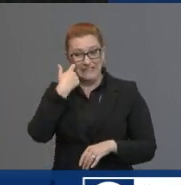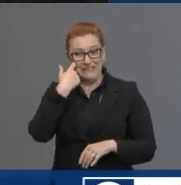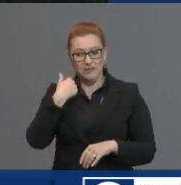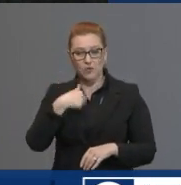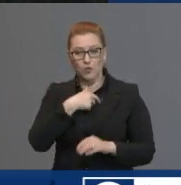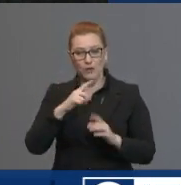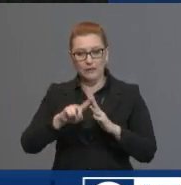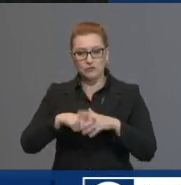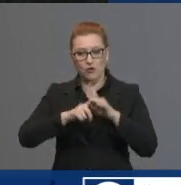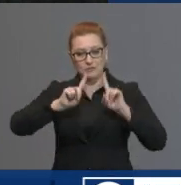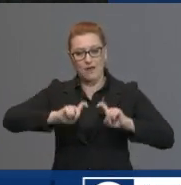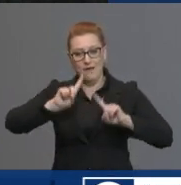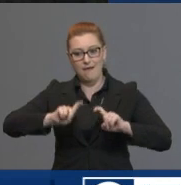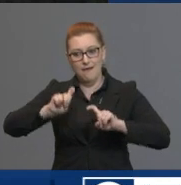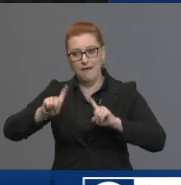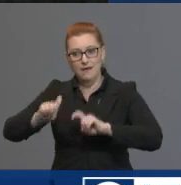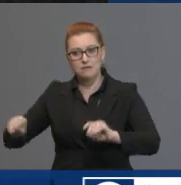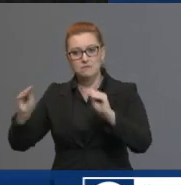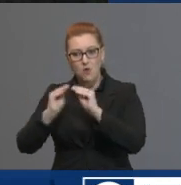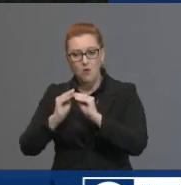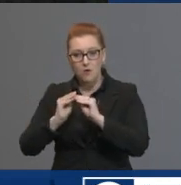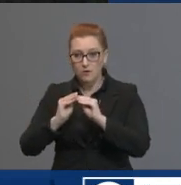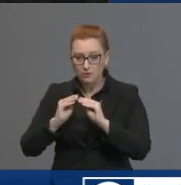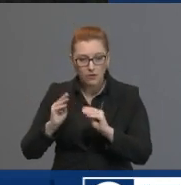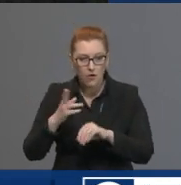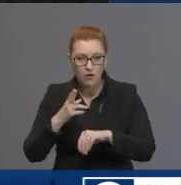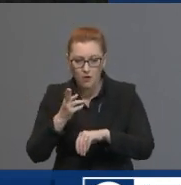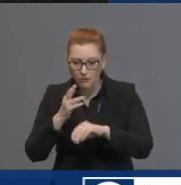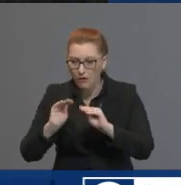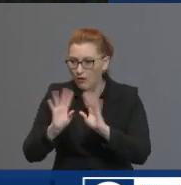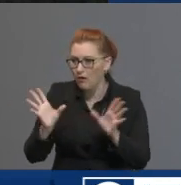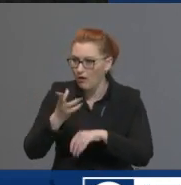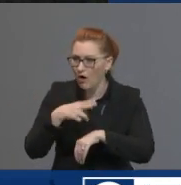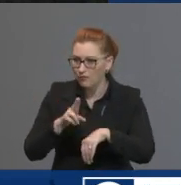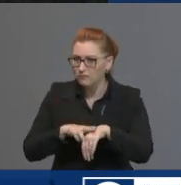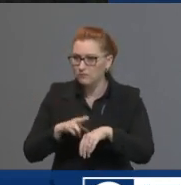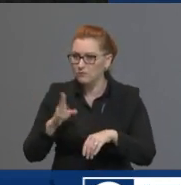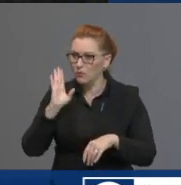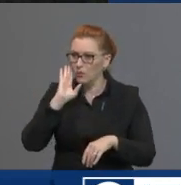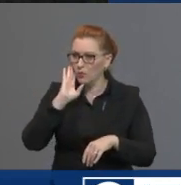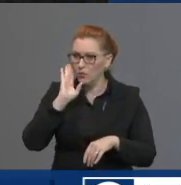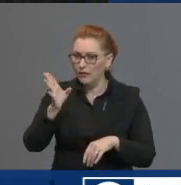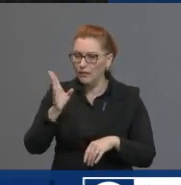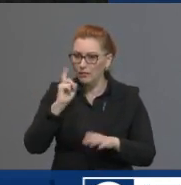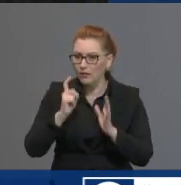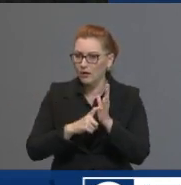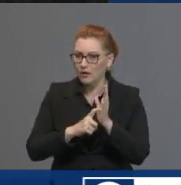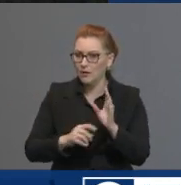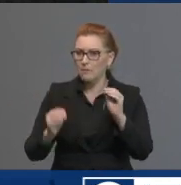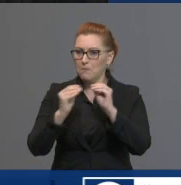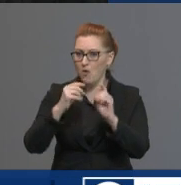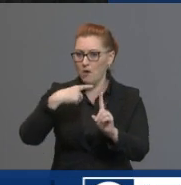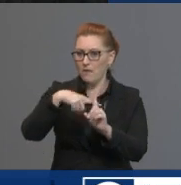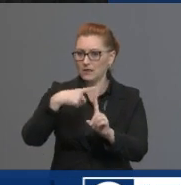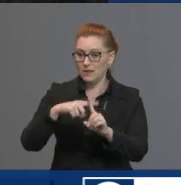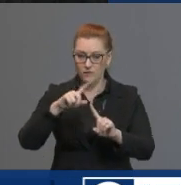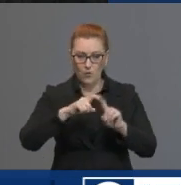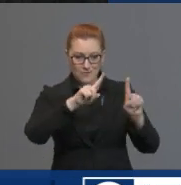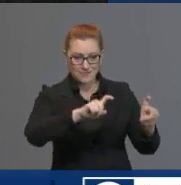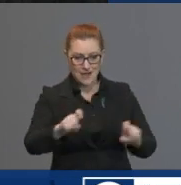cases. So what we want to measure is what percentage of those tests result in